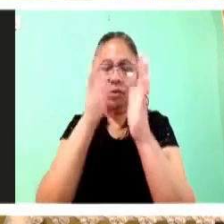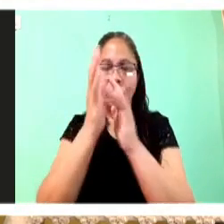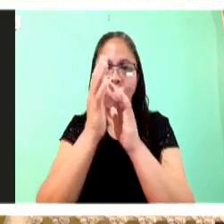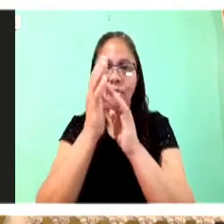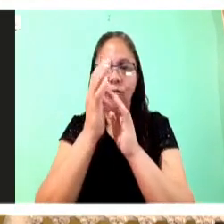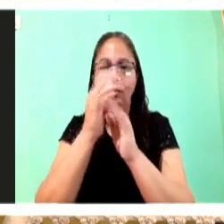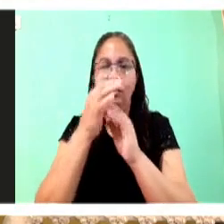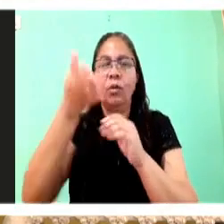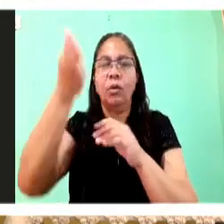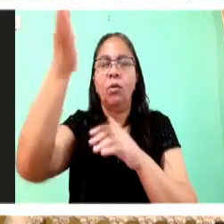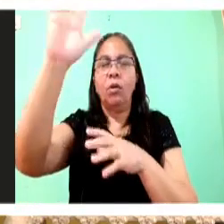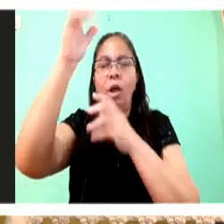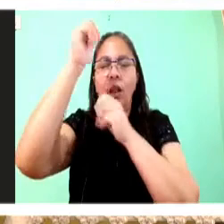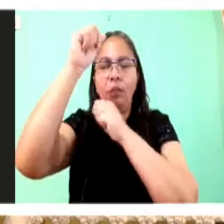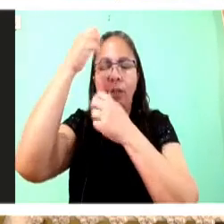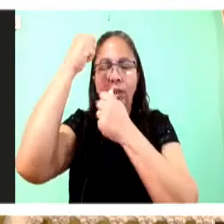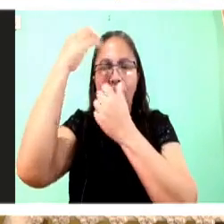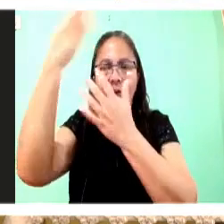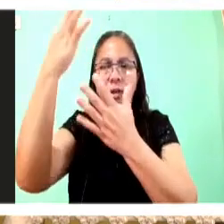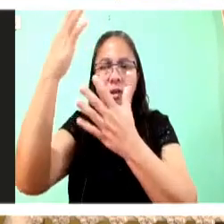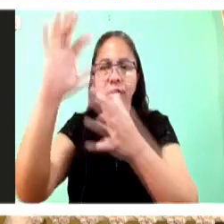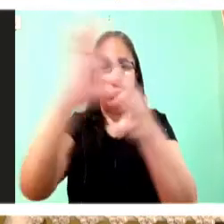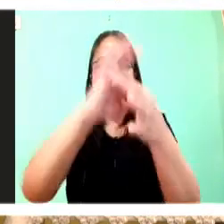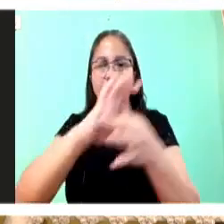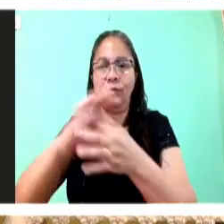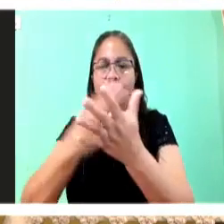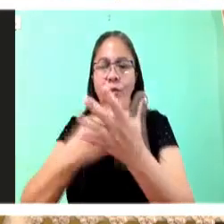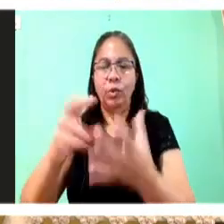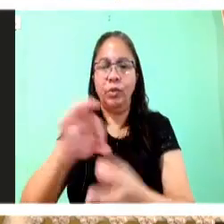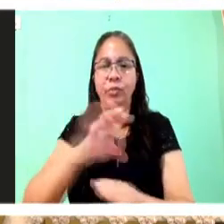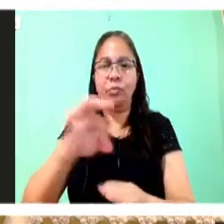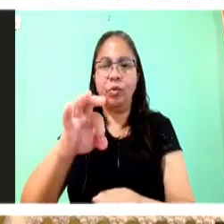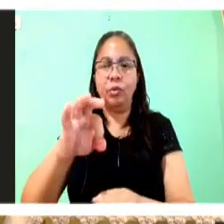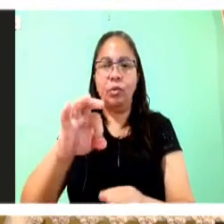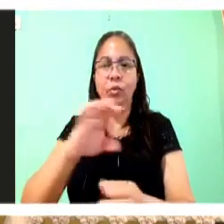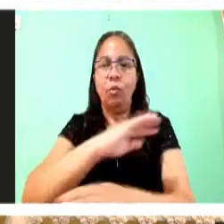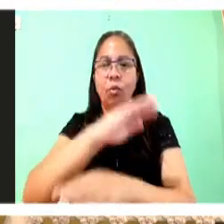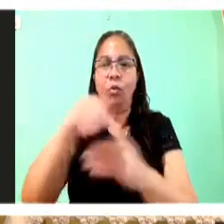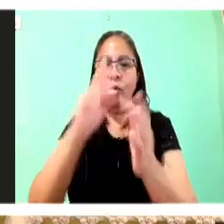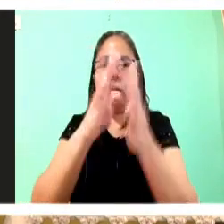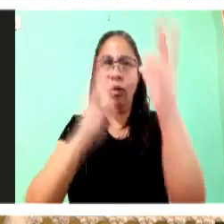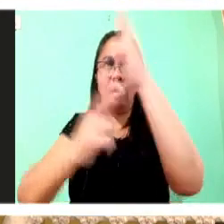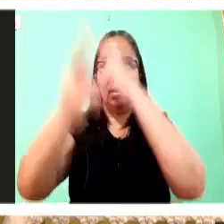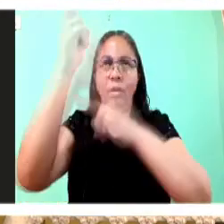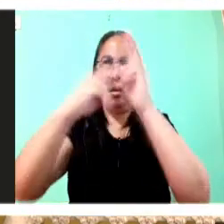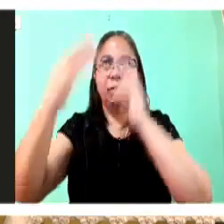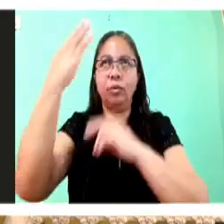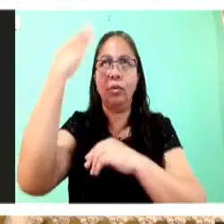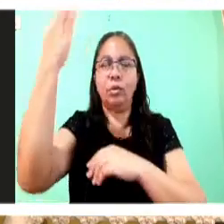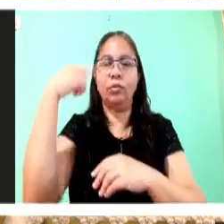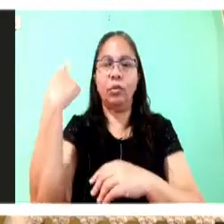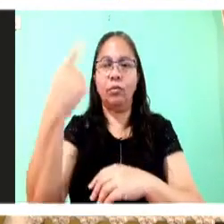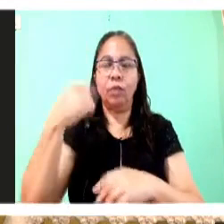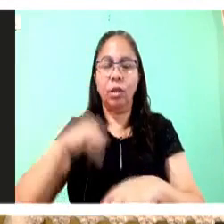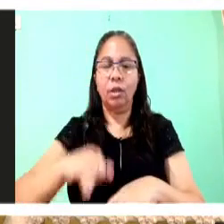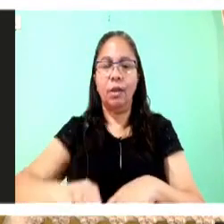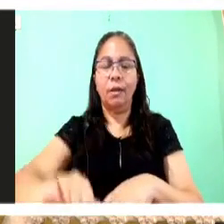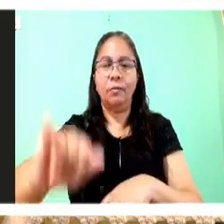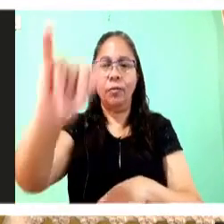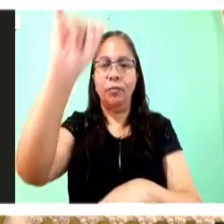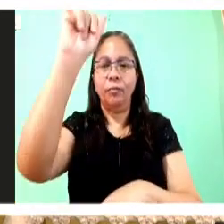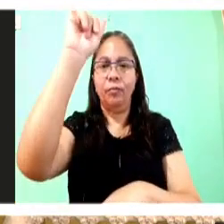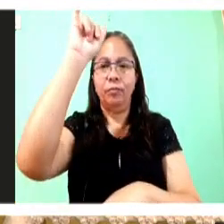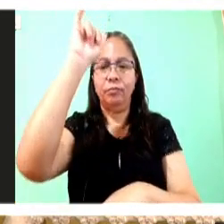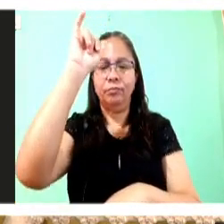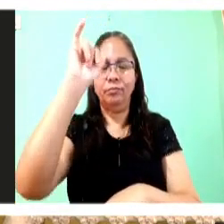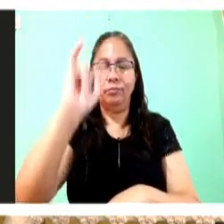O God, Almighty Father, in the unity of the Holy Spirit, all glory and honor is yours forever and ever.